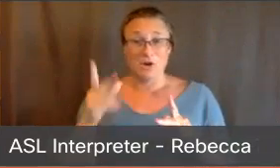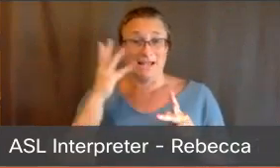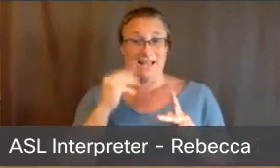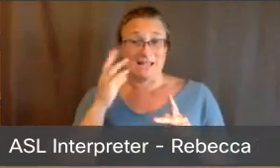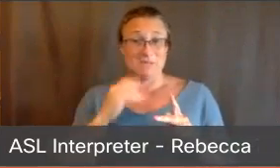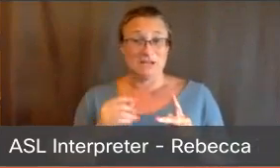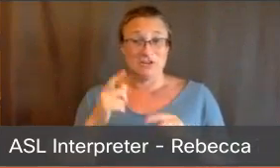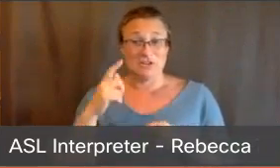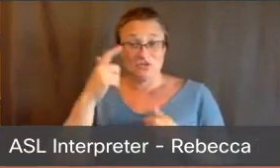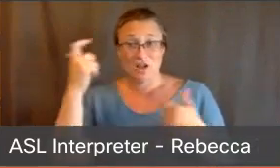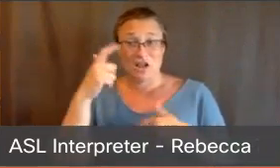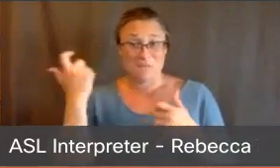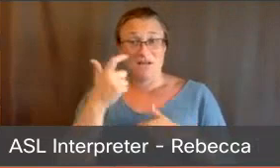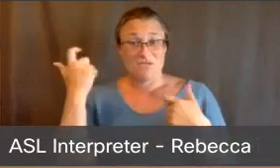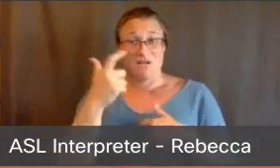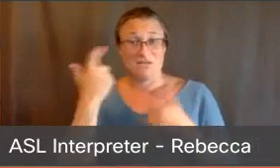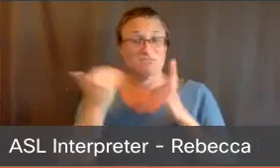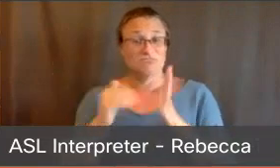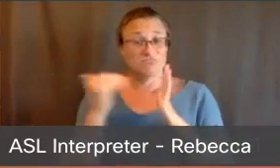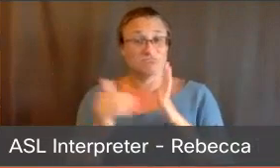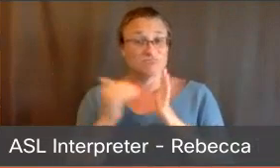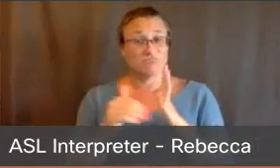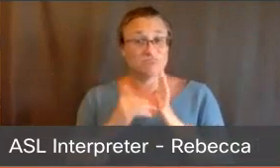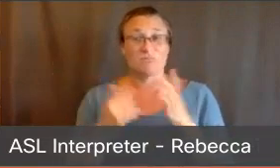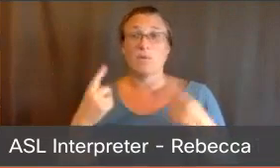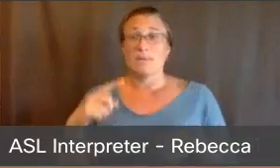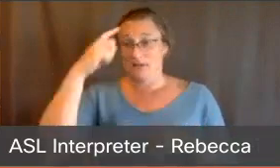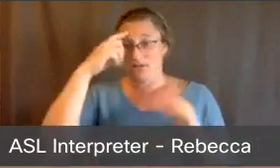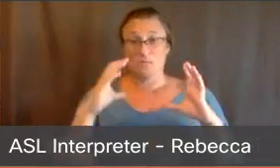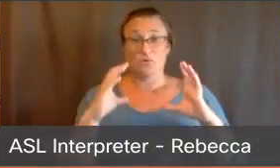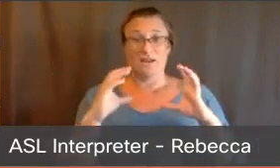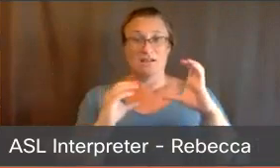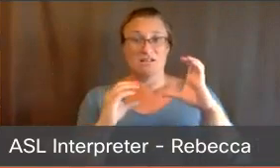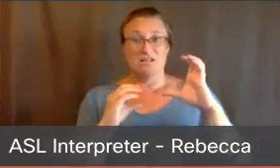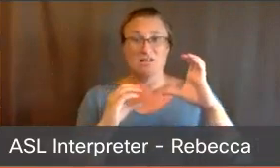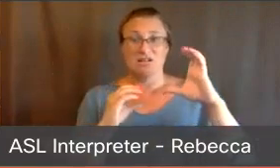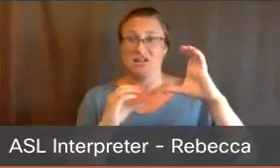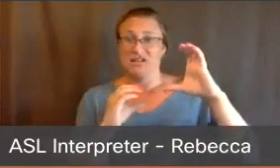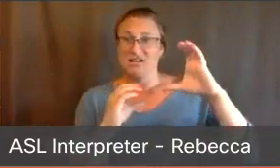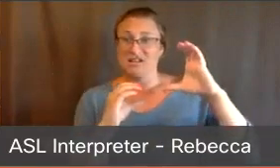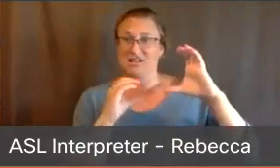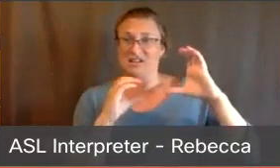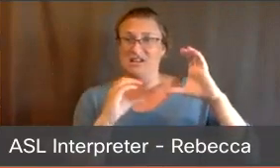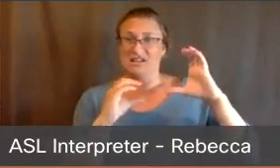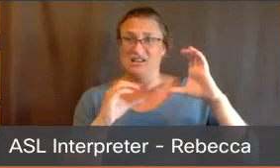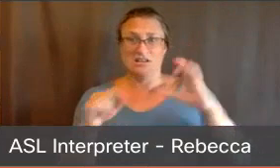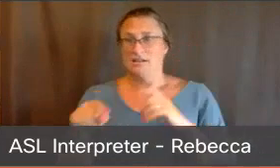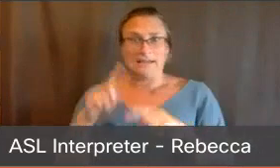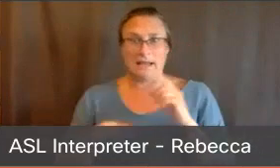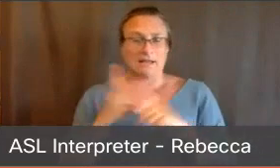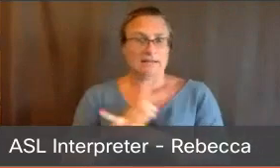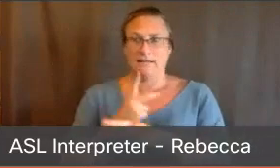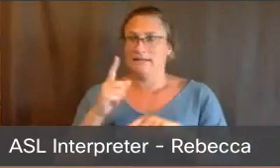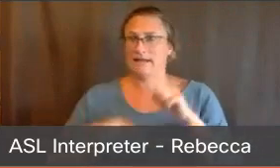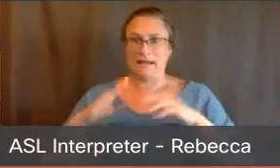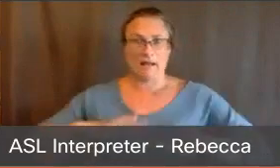is so weak, it can't gather the information it needs to figure out if the threat's real or if it's okay, or even to help calm the body